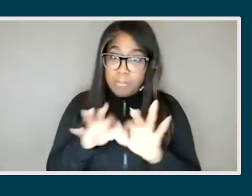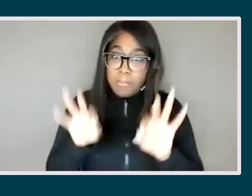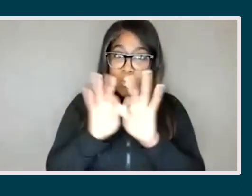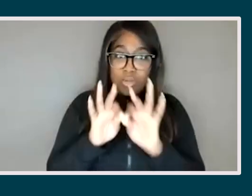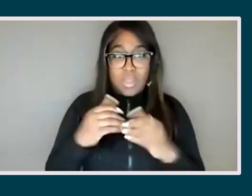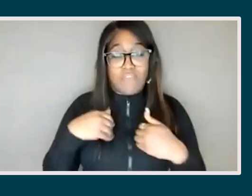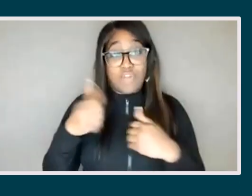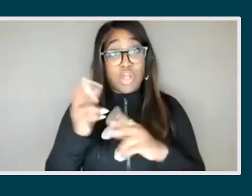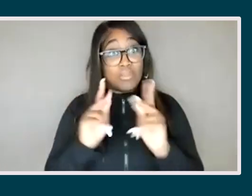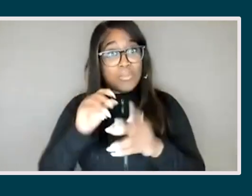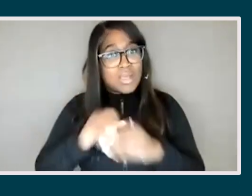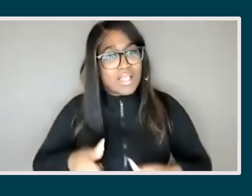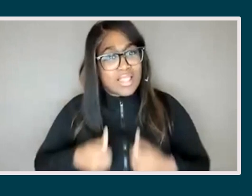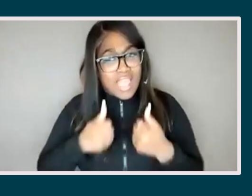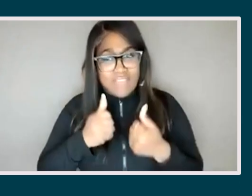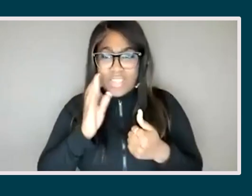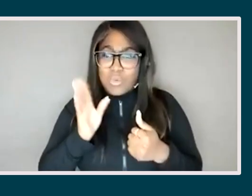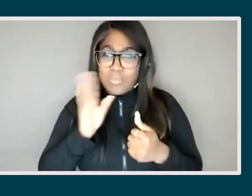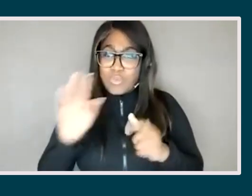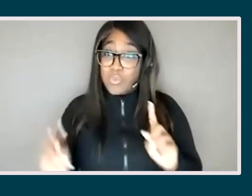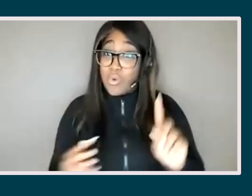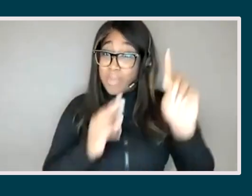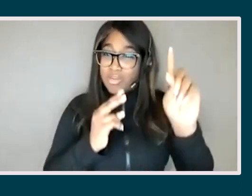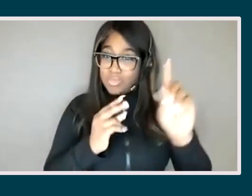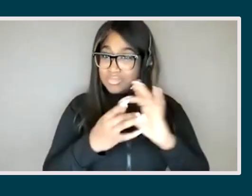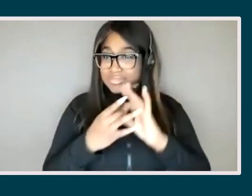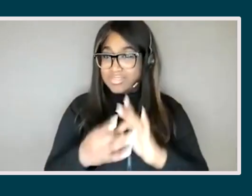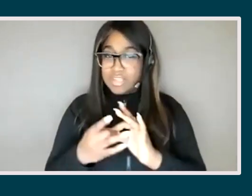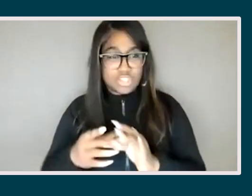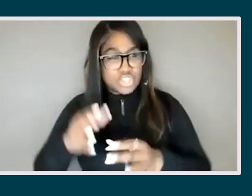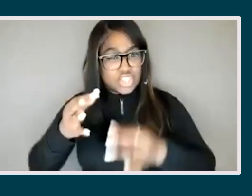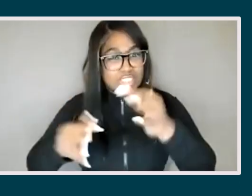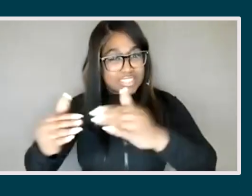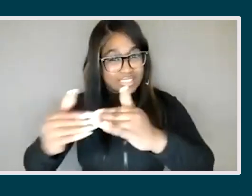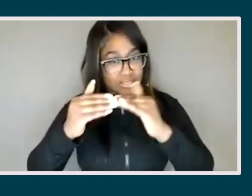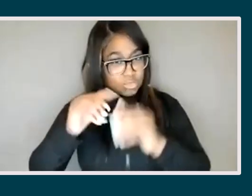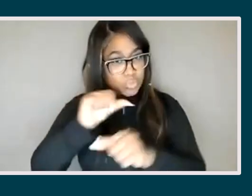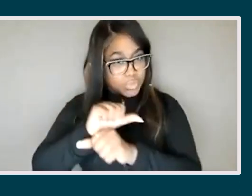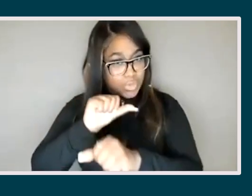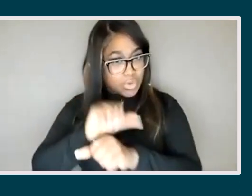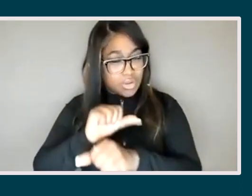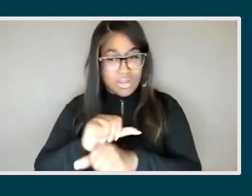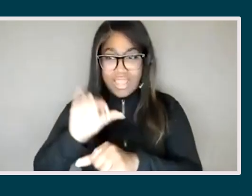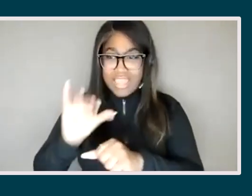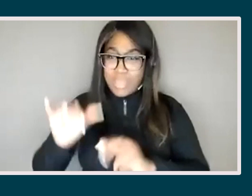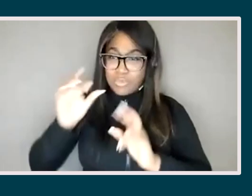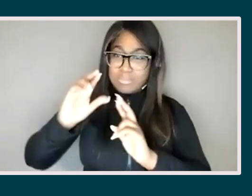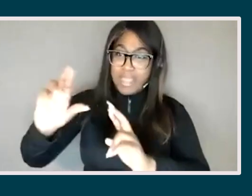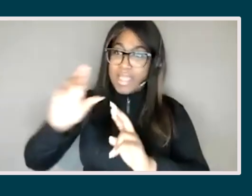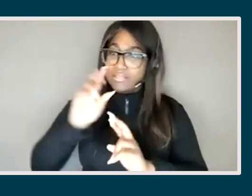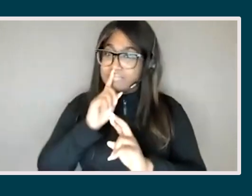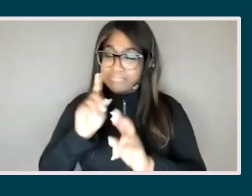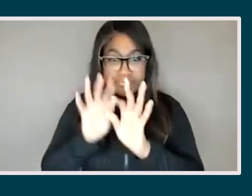be role models in terms of this justice work. This, respect is such a major issue in